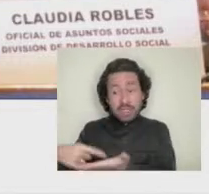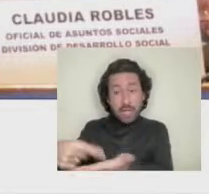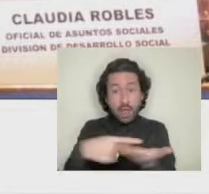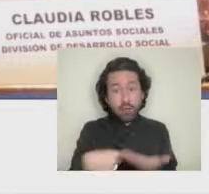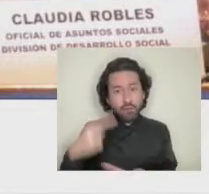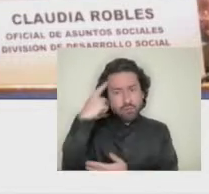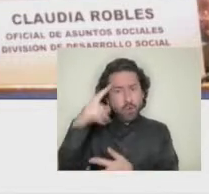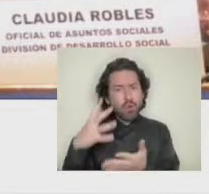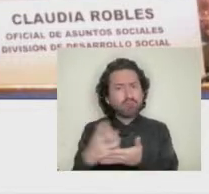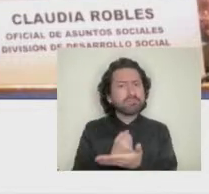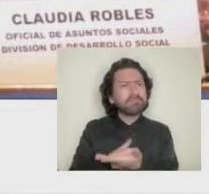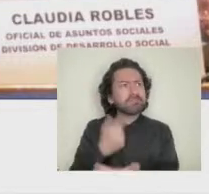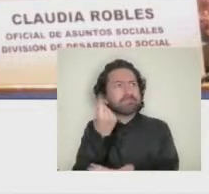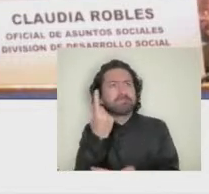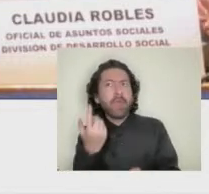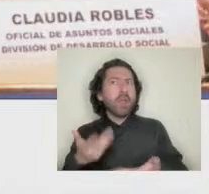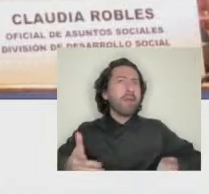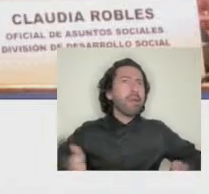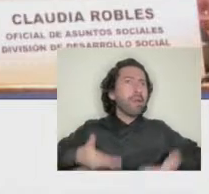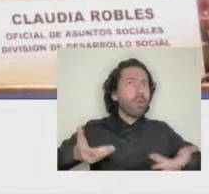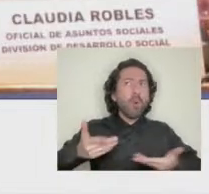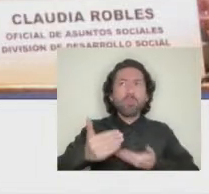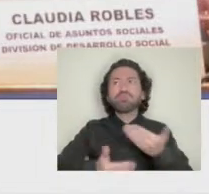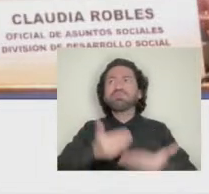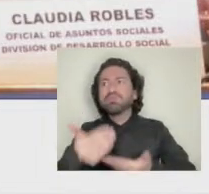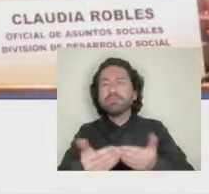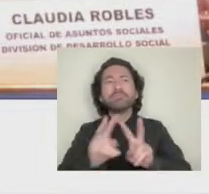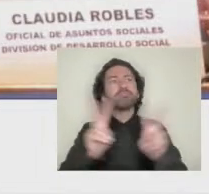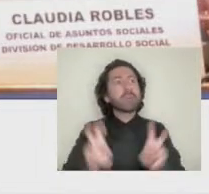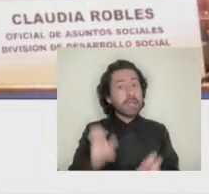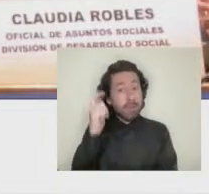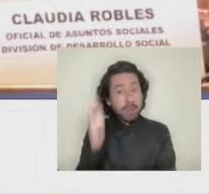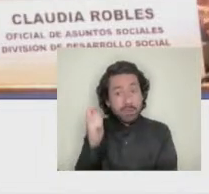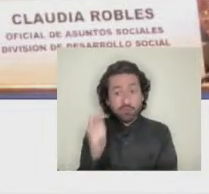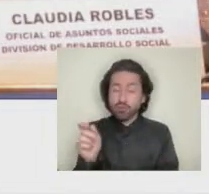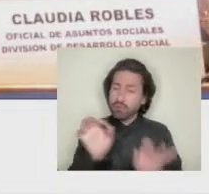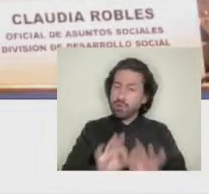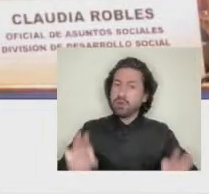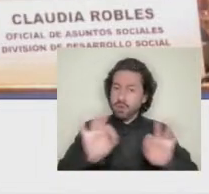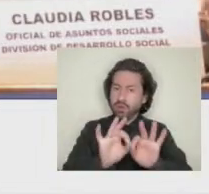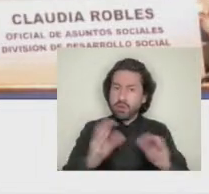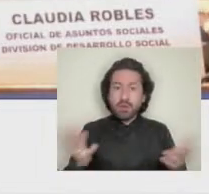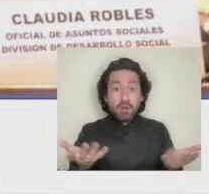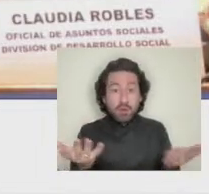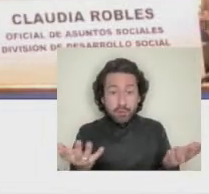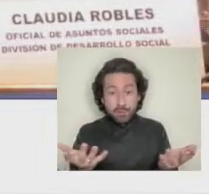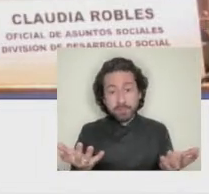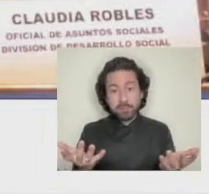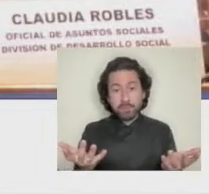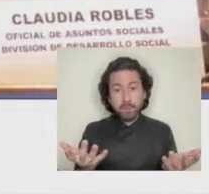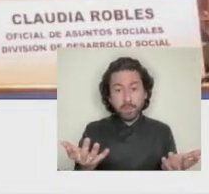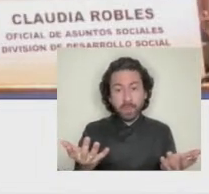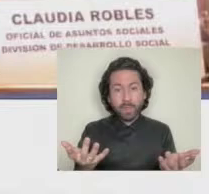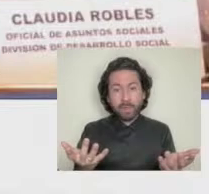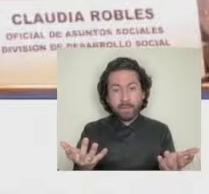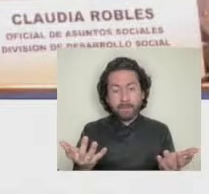social dialogue to generate consensus on how to advance in social security, it's key.